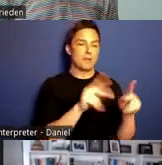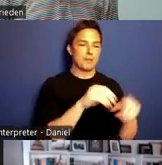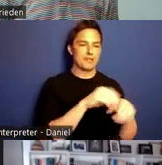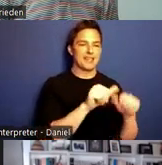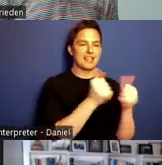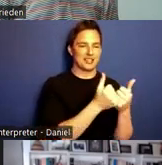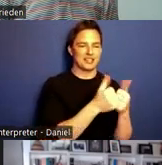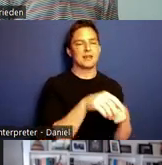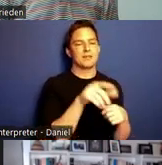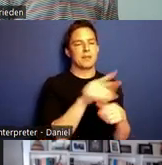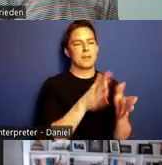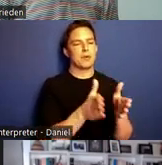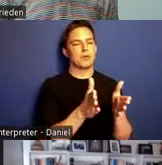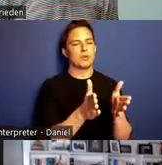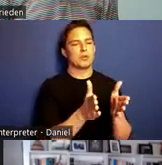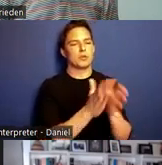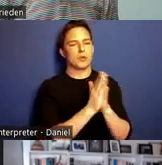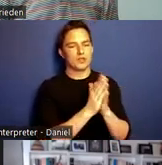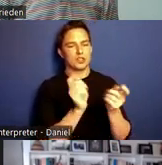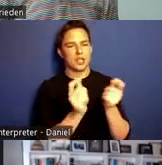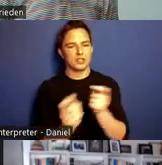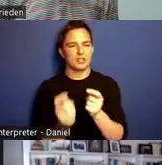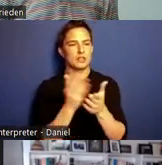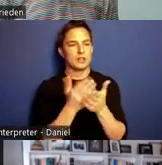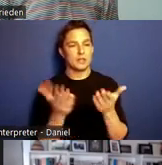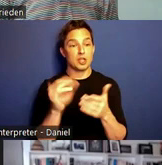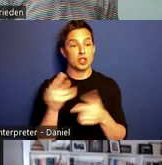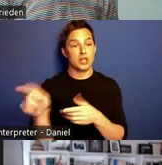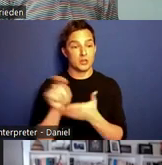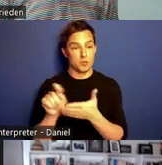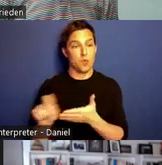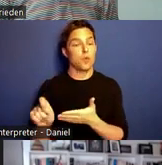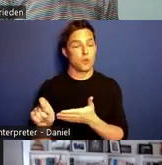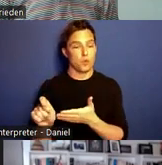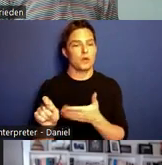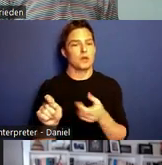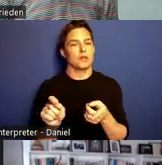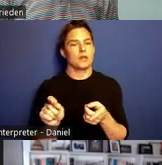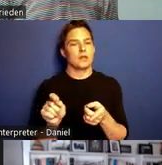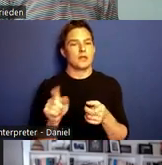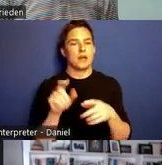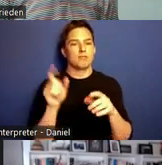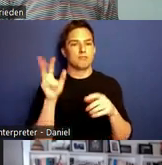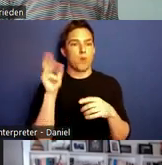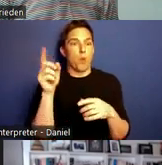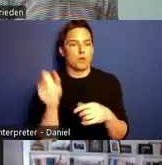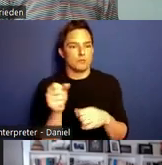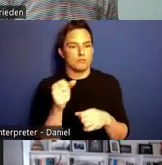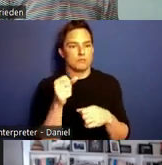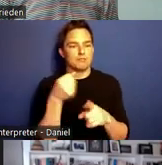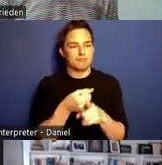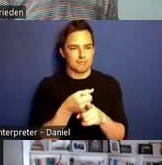for changes in the regulation that John had written that would have reduced its